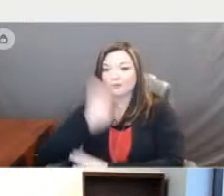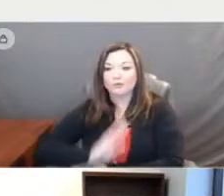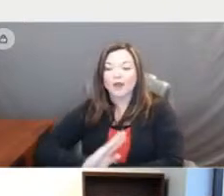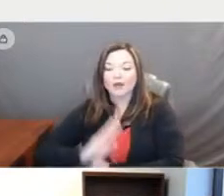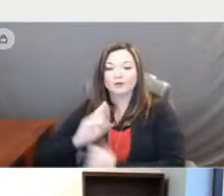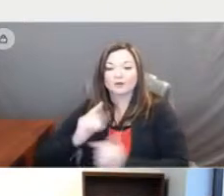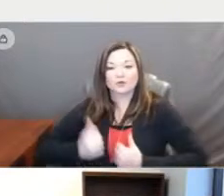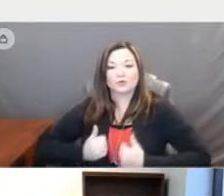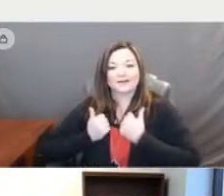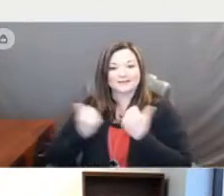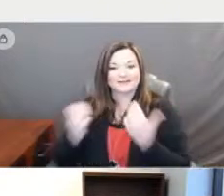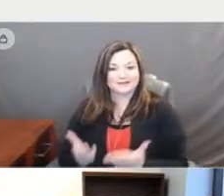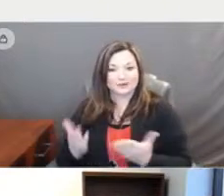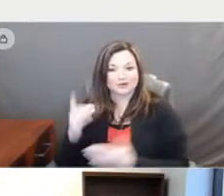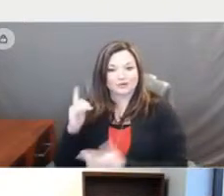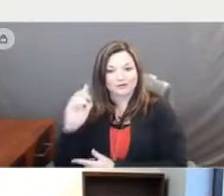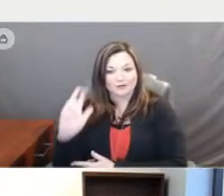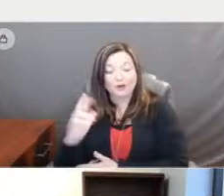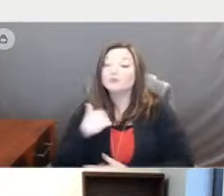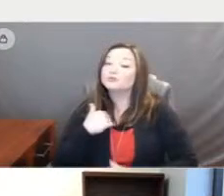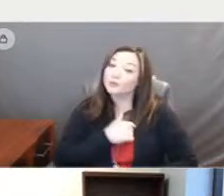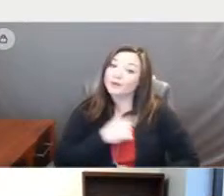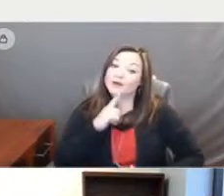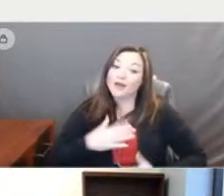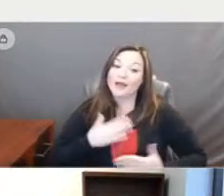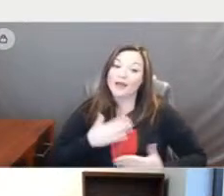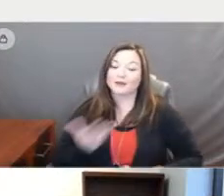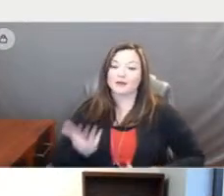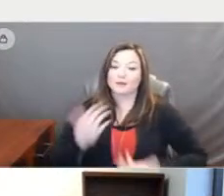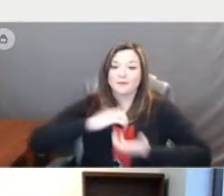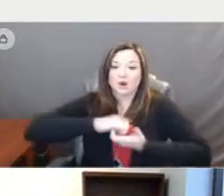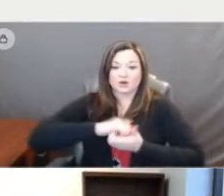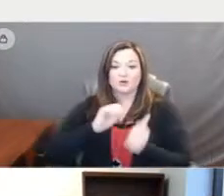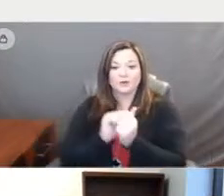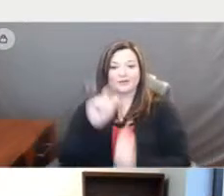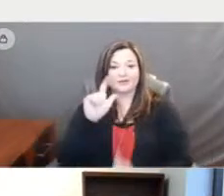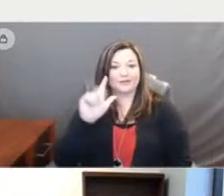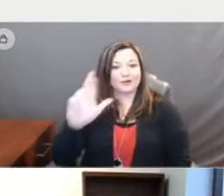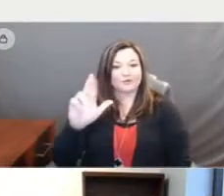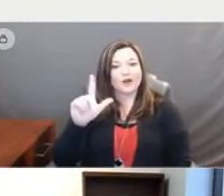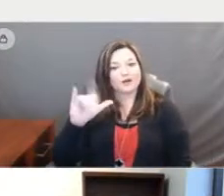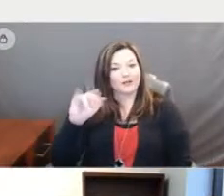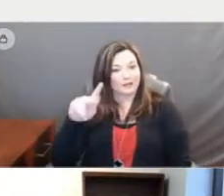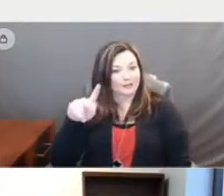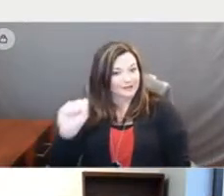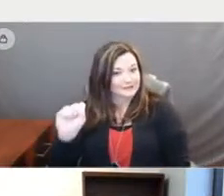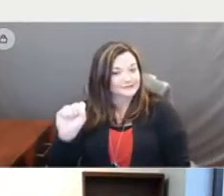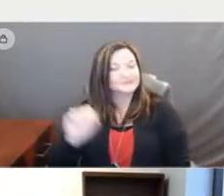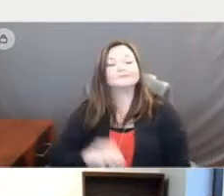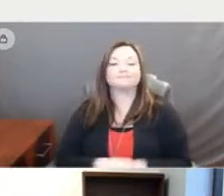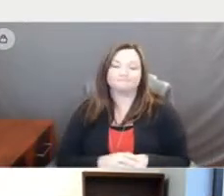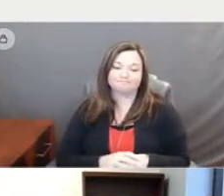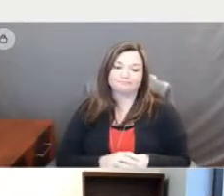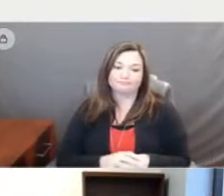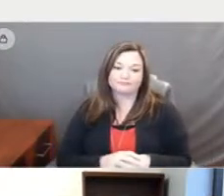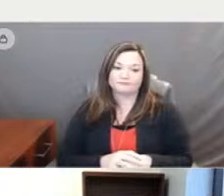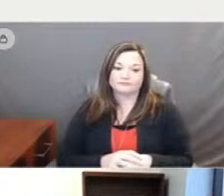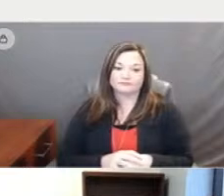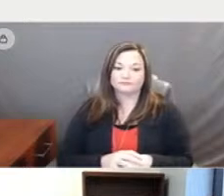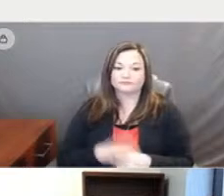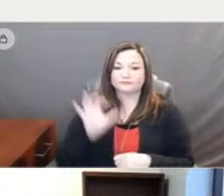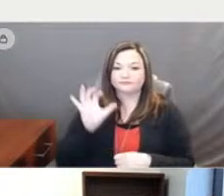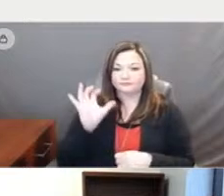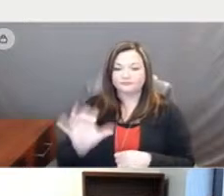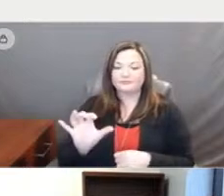so we are happy to have this partnership with the Little Rock chapter of the Links, which is a storied and a